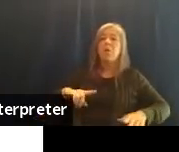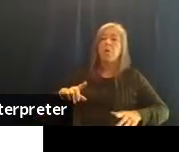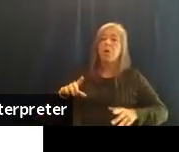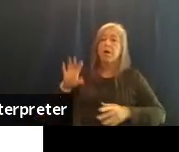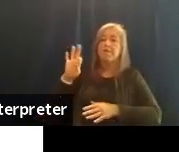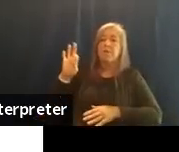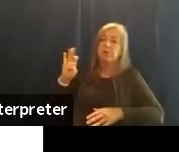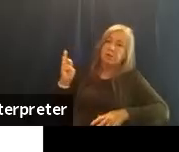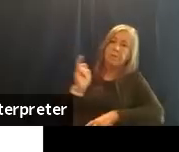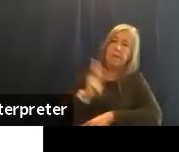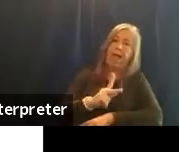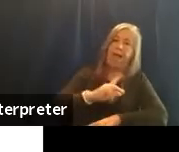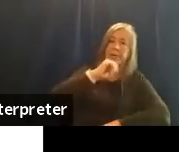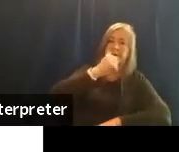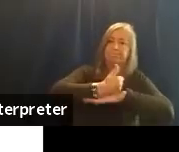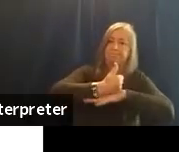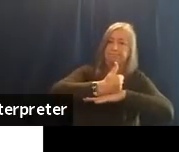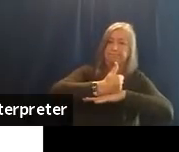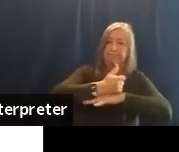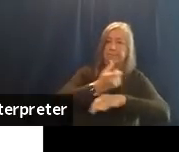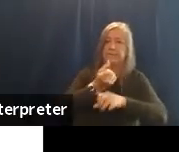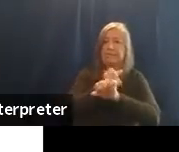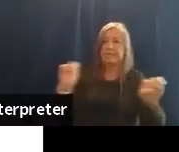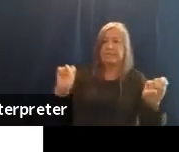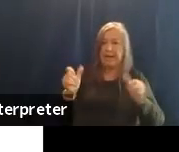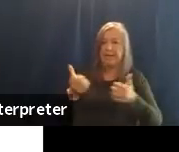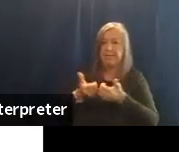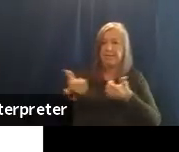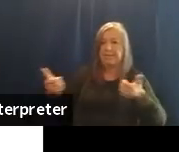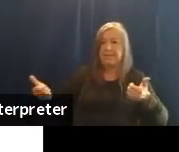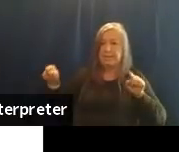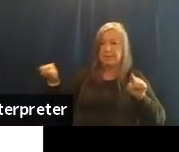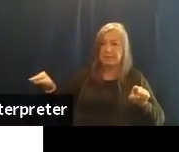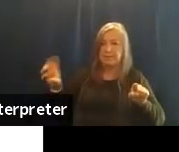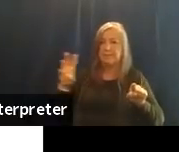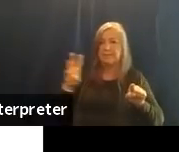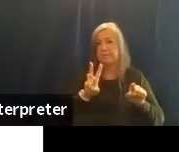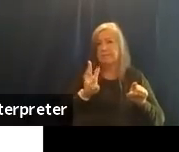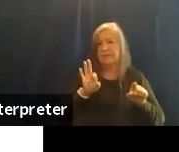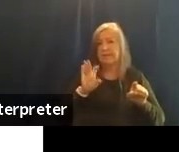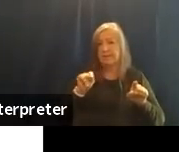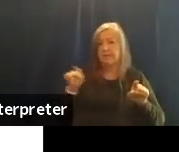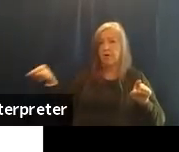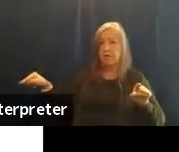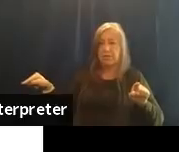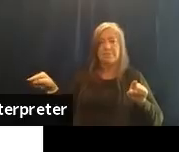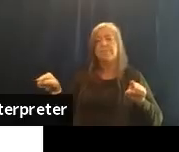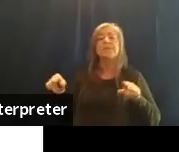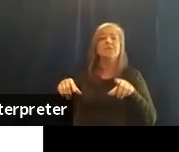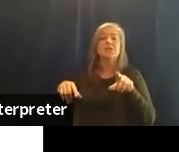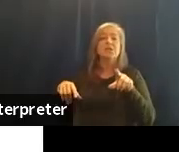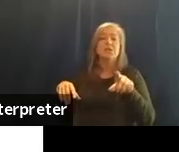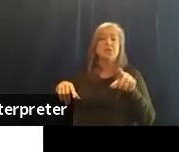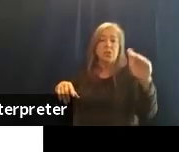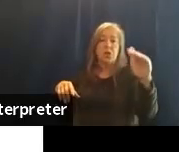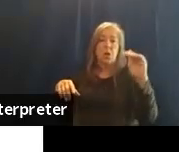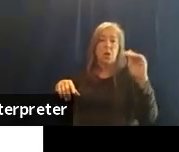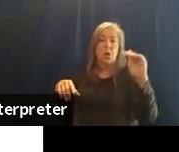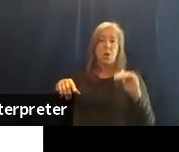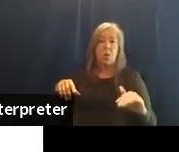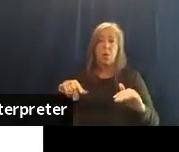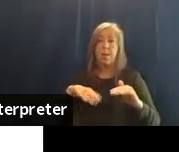And so actually going down to our example here at the secondary level, you can see the red dot, blue dot arrangement. So in this particular case, we